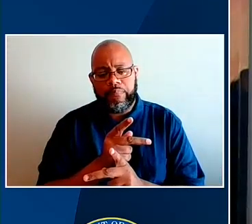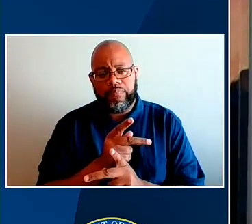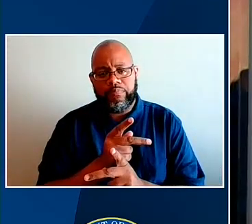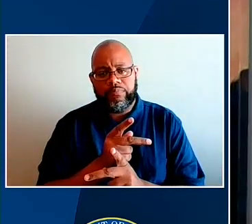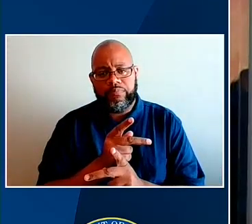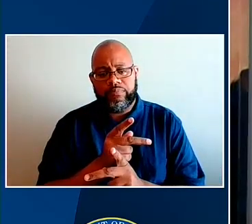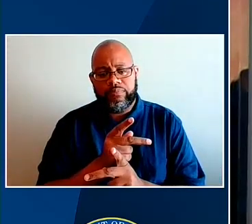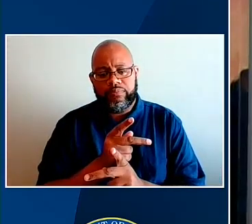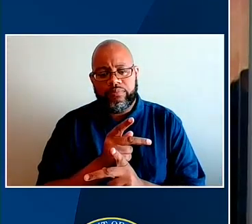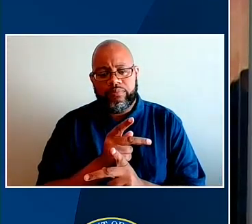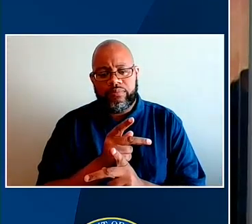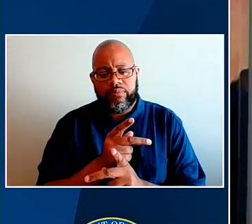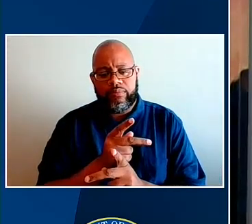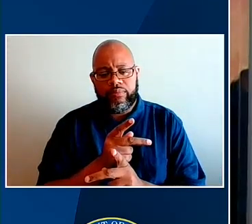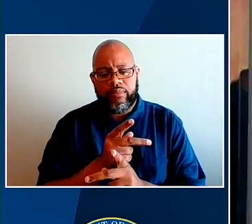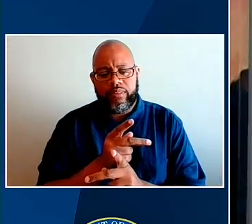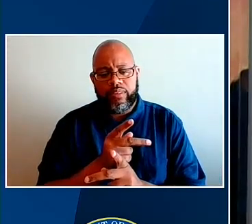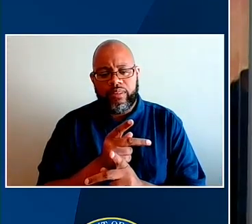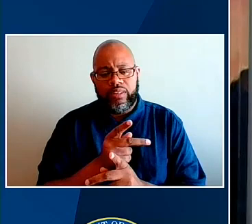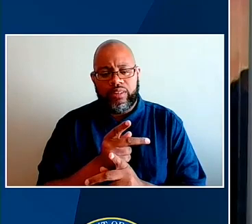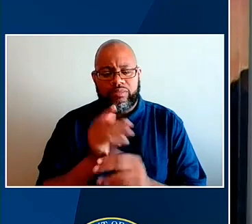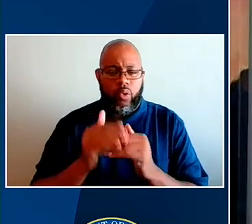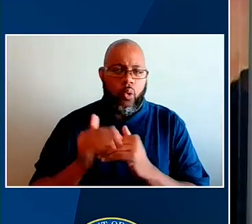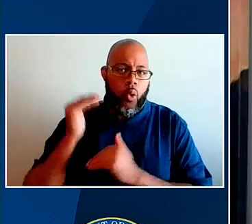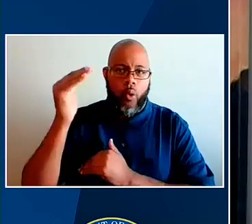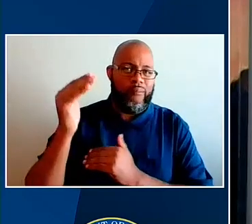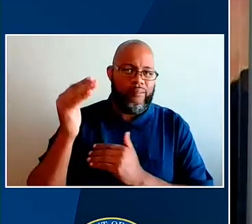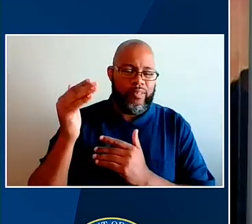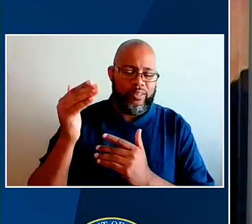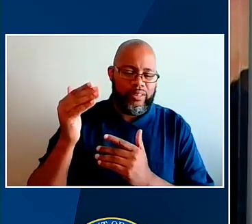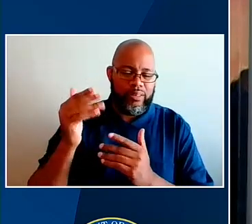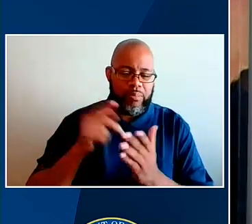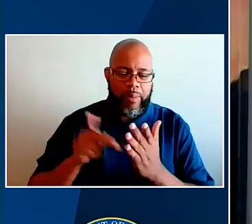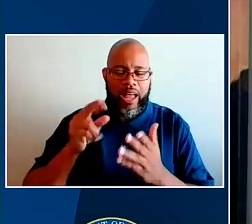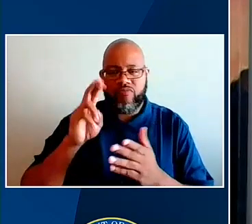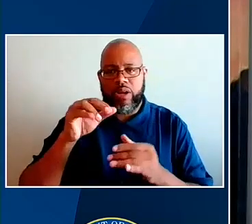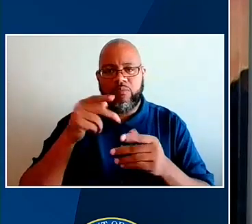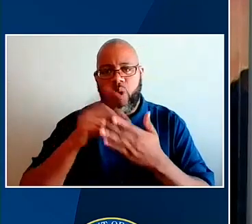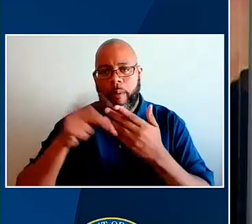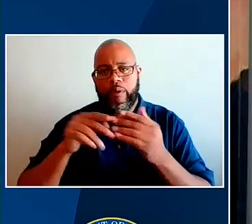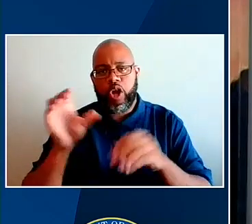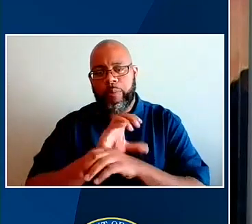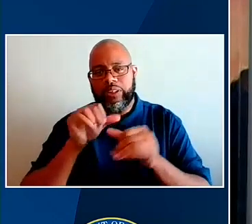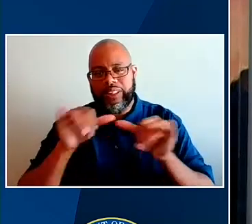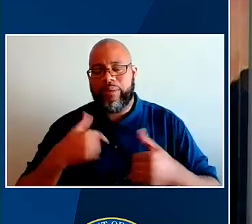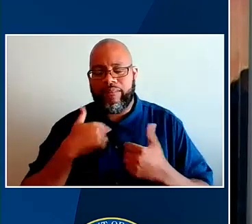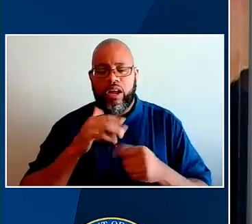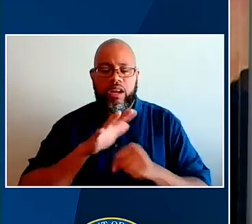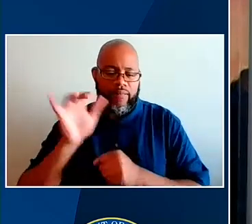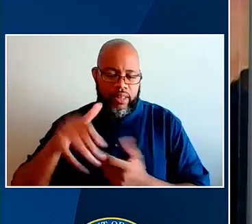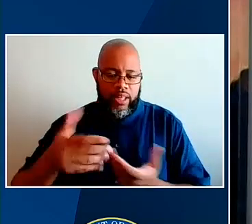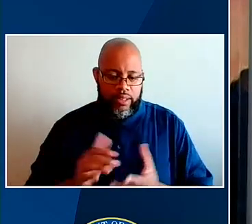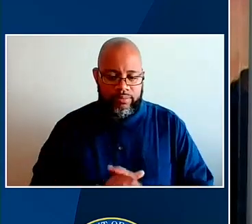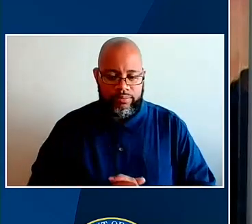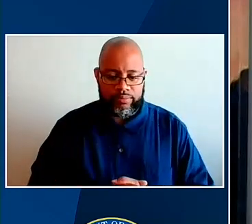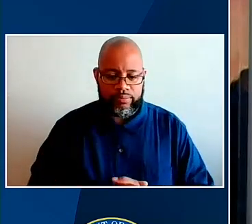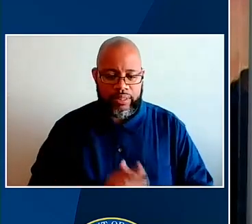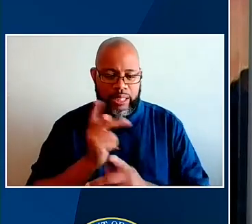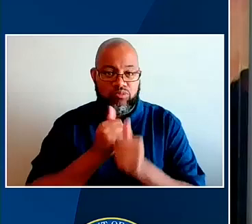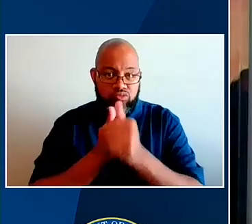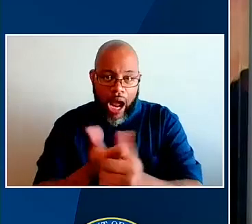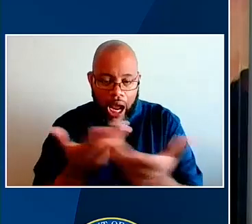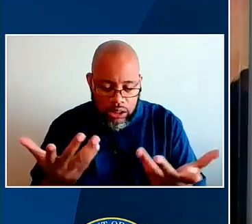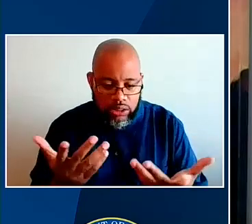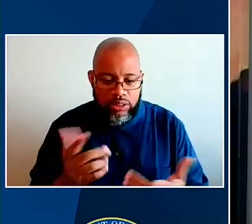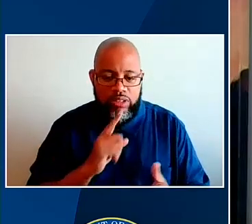the overheating of the brain and the reprogramming of the computer system. There are just enough of these to keep track of. It's a small point, but